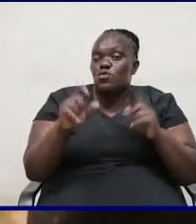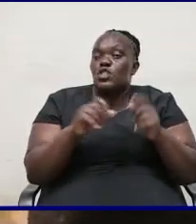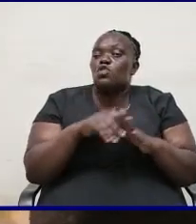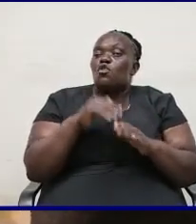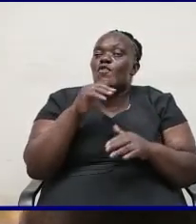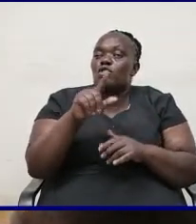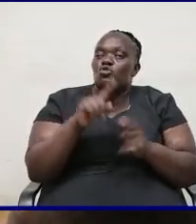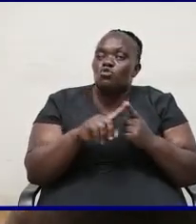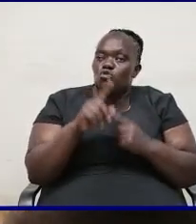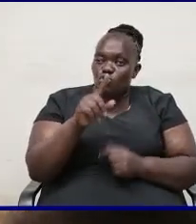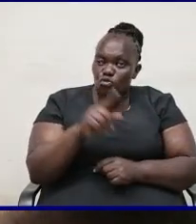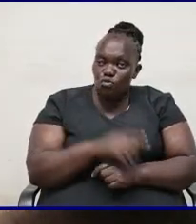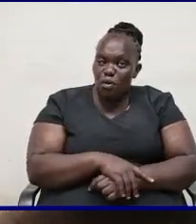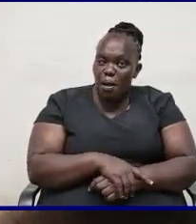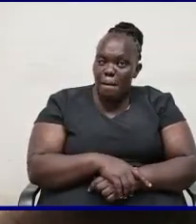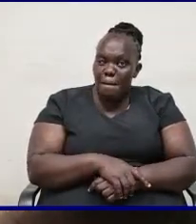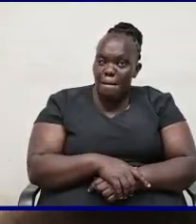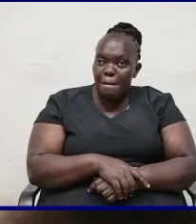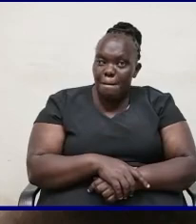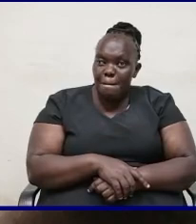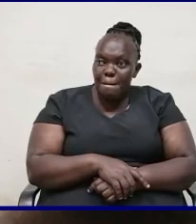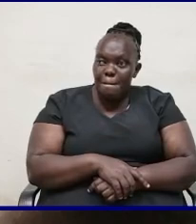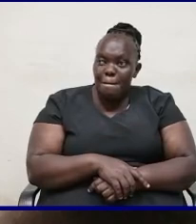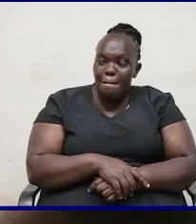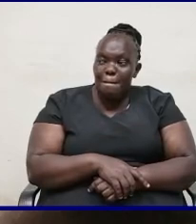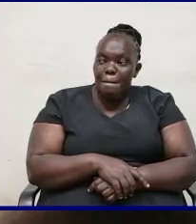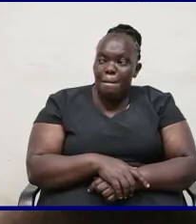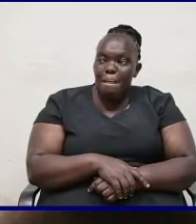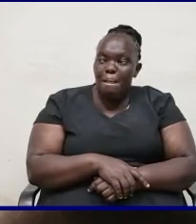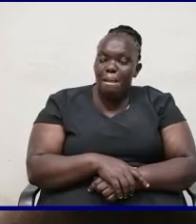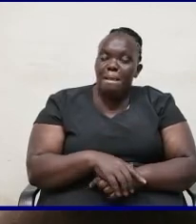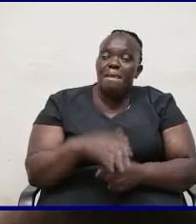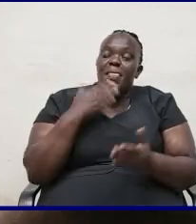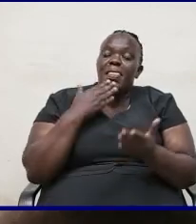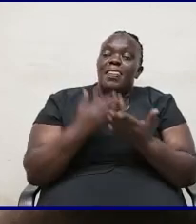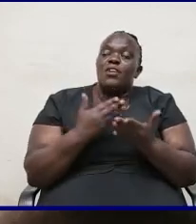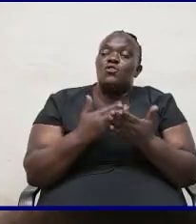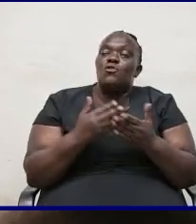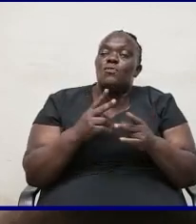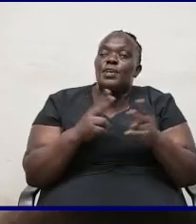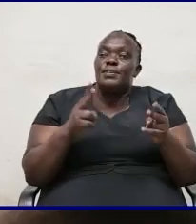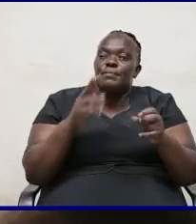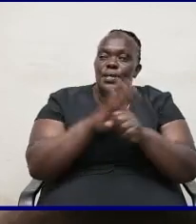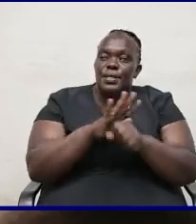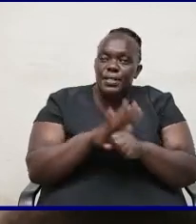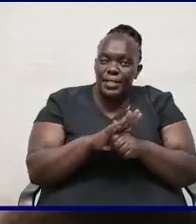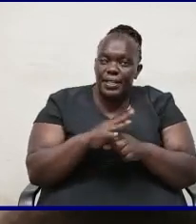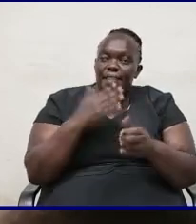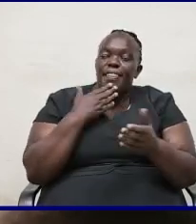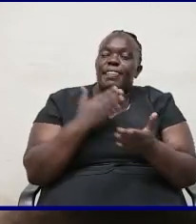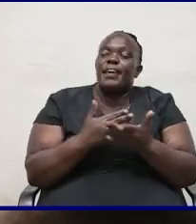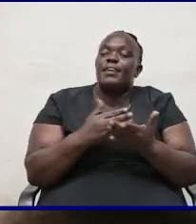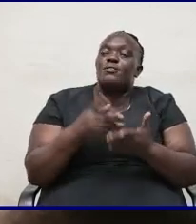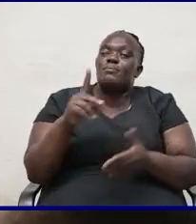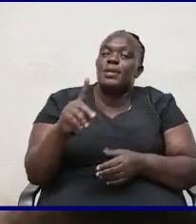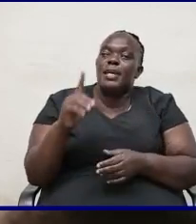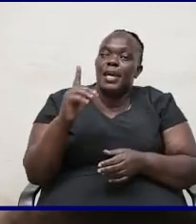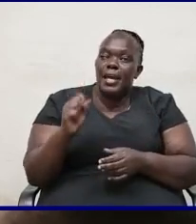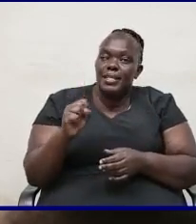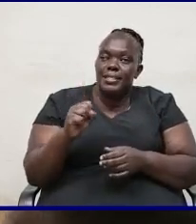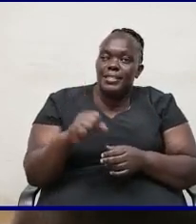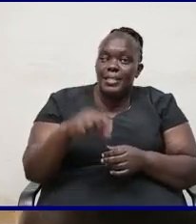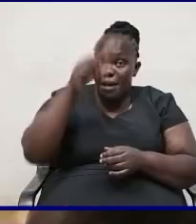you. Let's pass the mic. Yes. Thank you very much. Thank you, PS and the